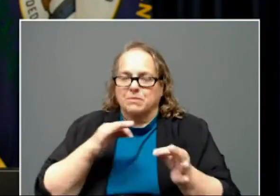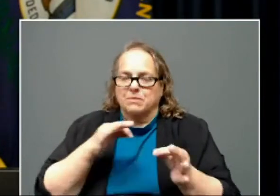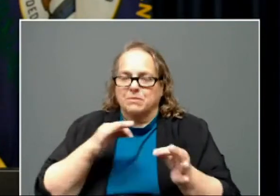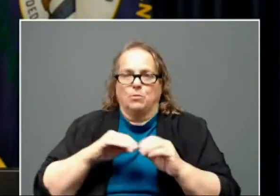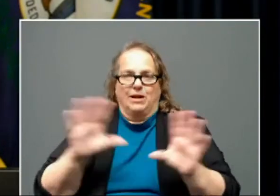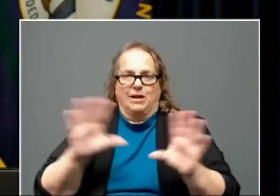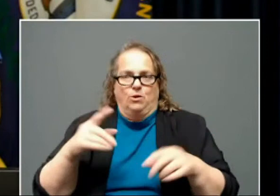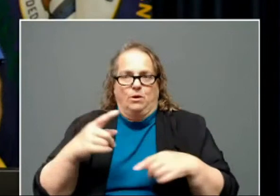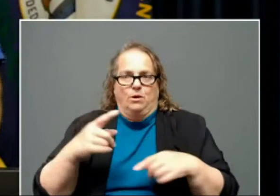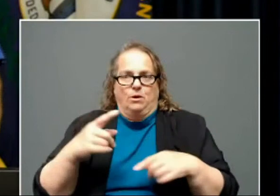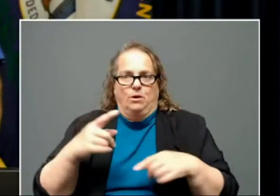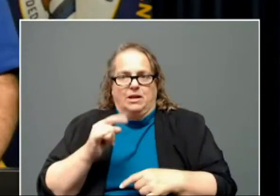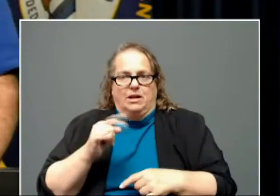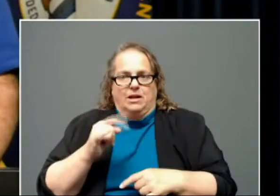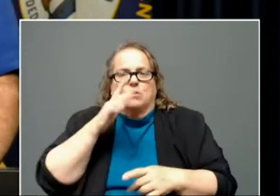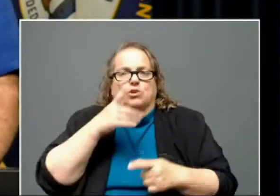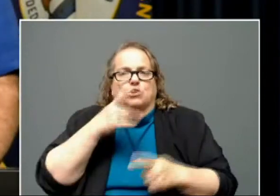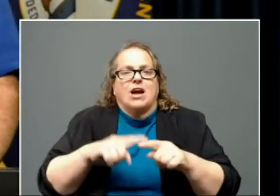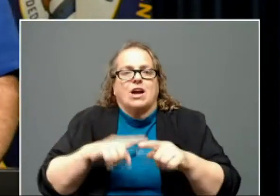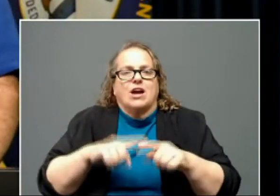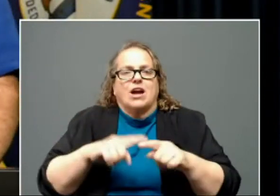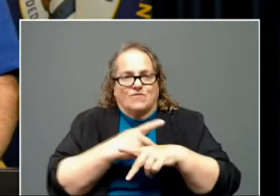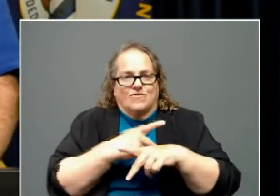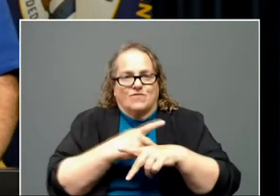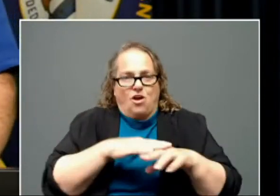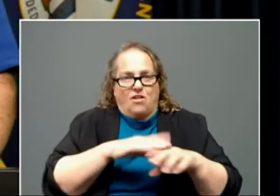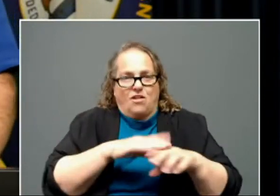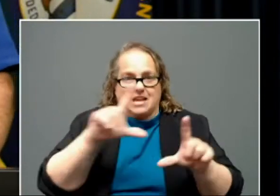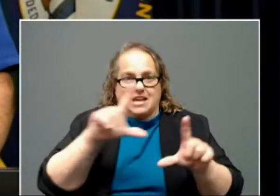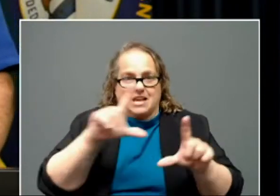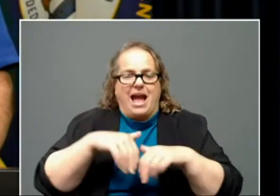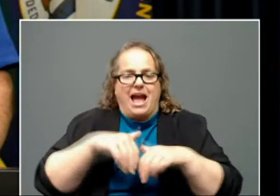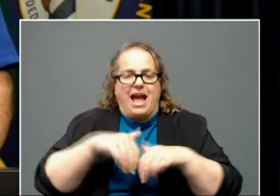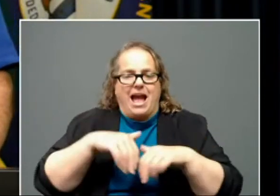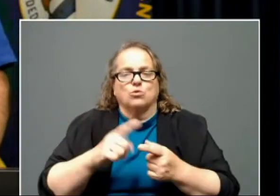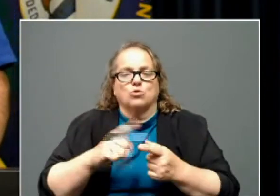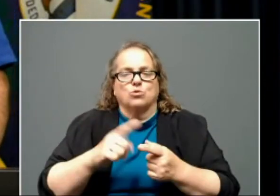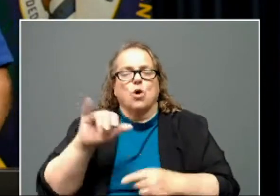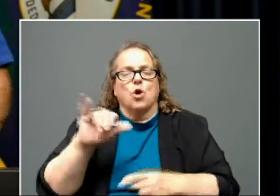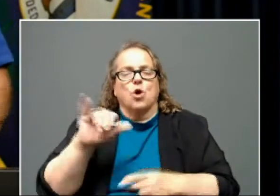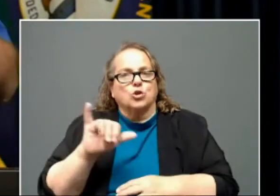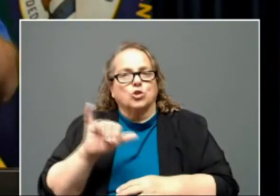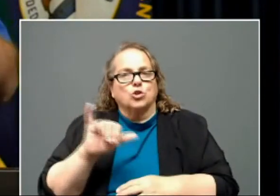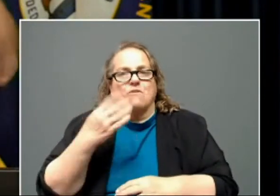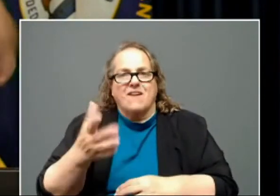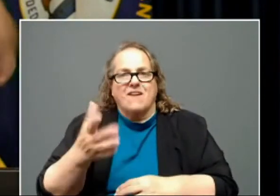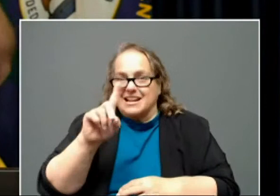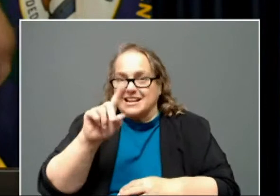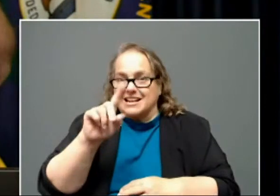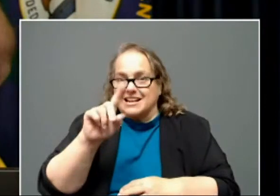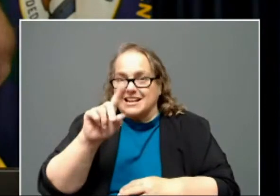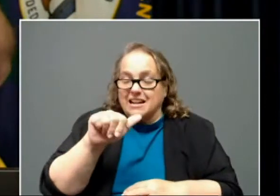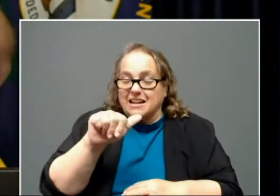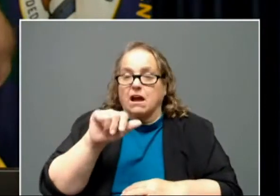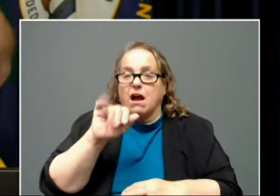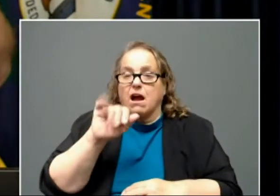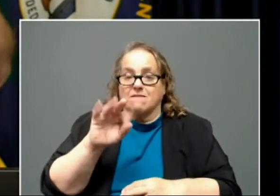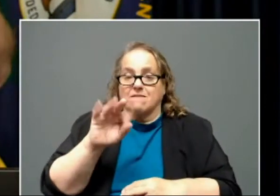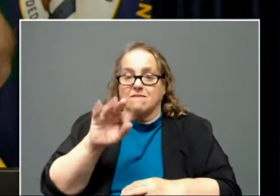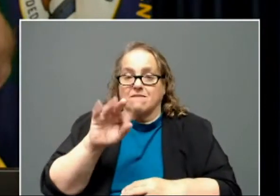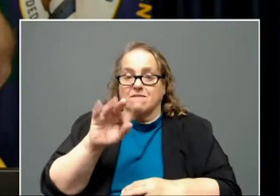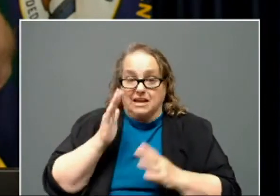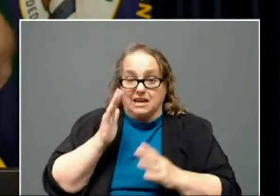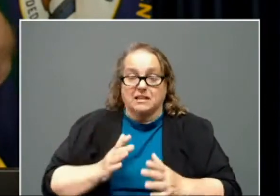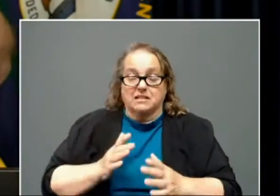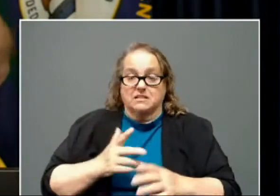try to figure out on those tables how to also provide the data of Kentuckians vaccinated